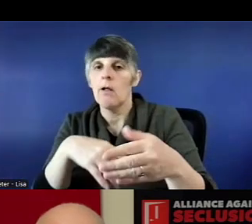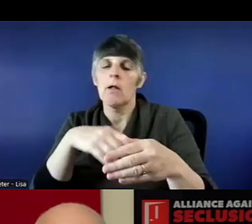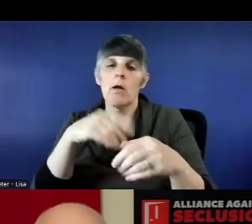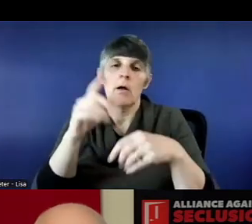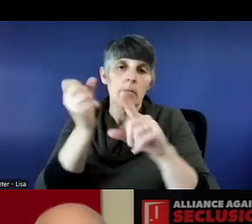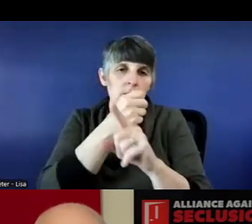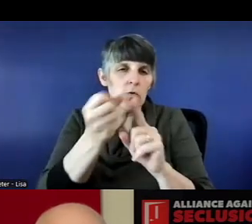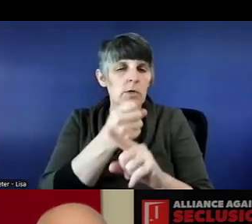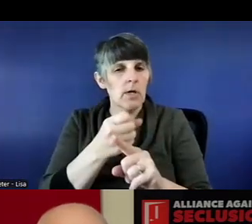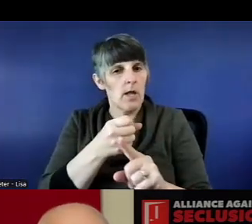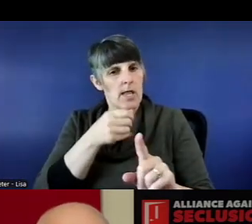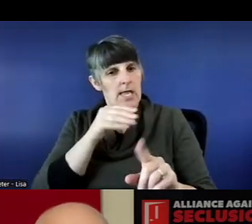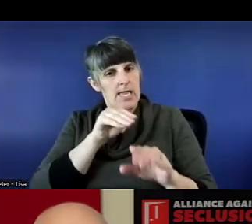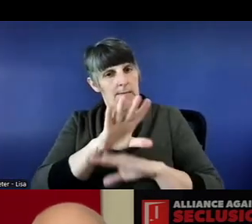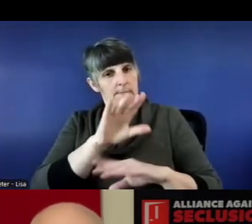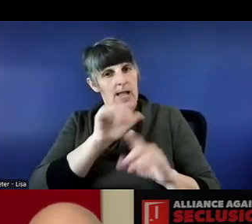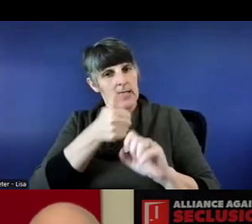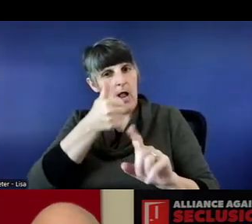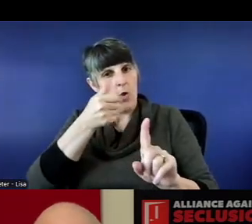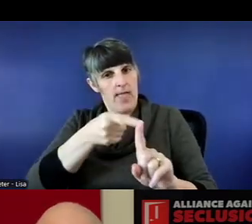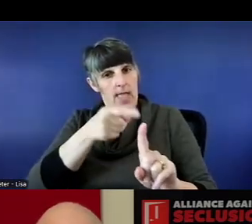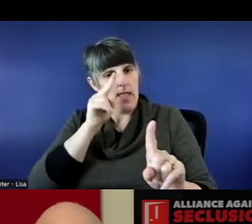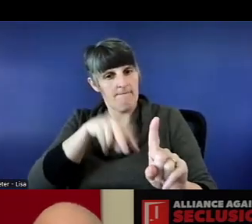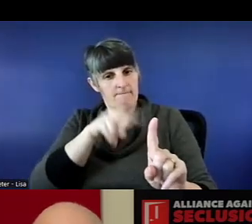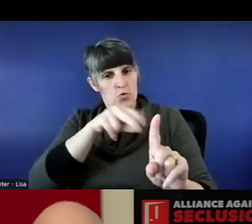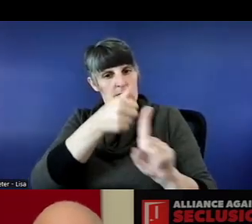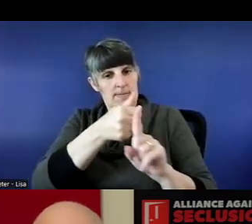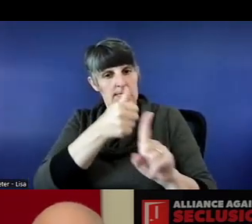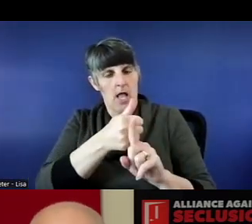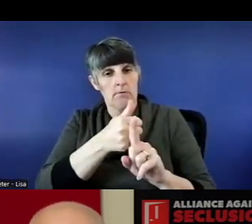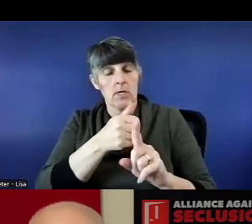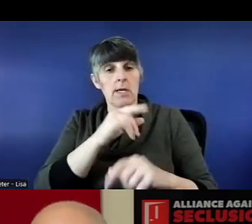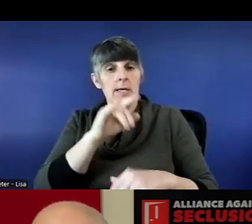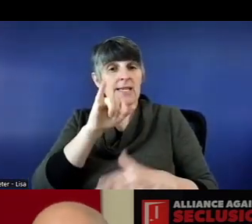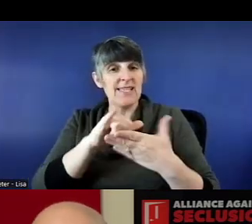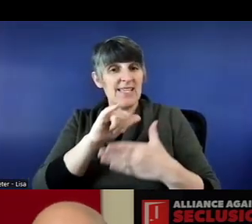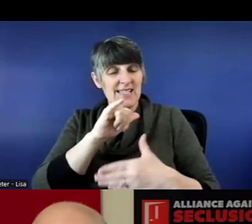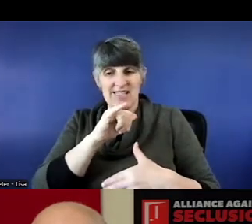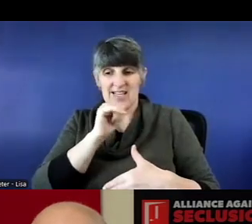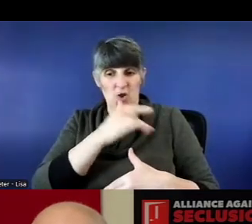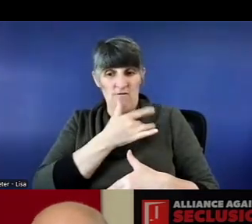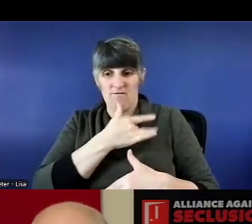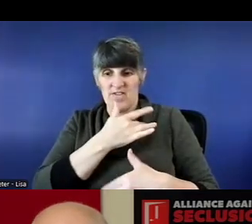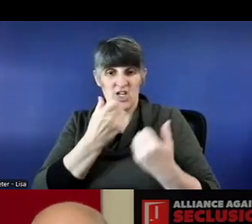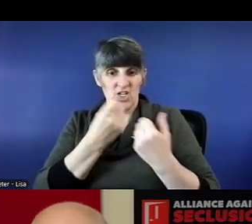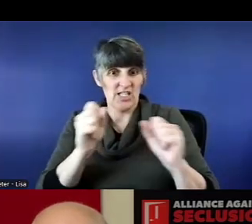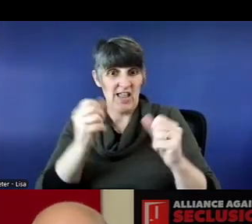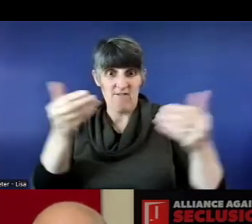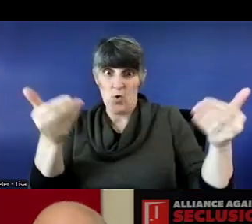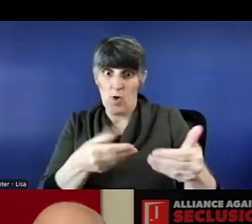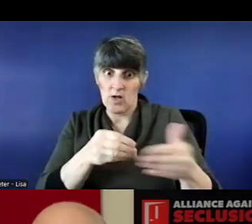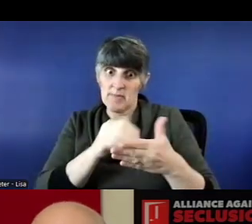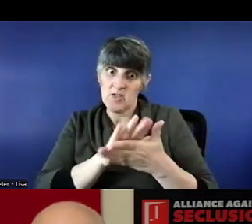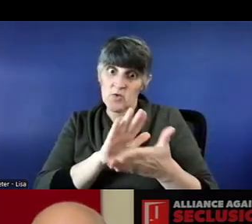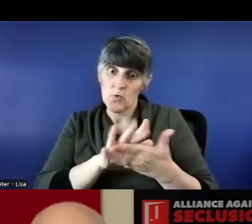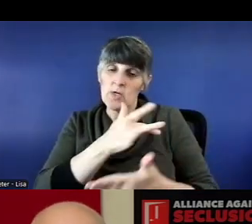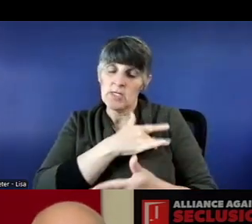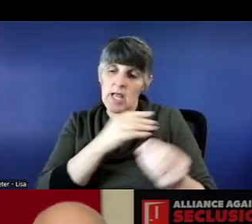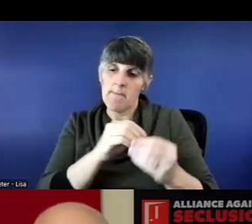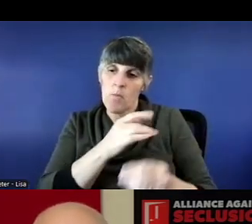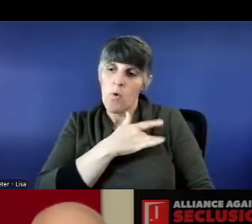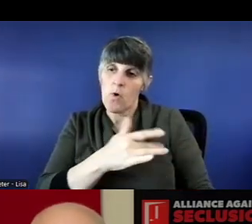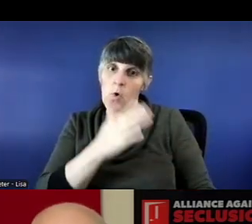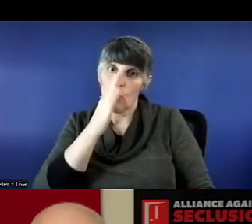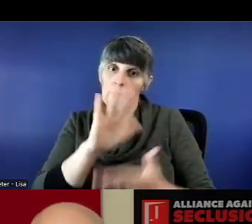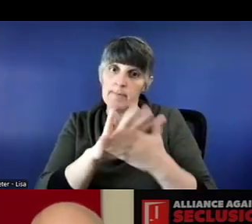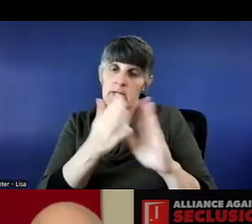affects how they see themselves, how they think about themselves. Kids that don't feel safe and welcomed in school are more likely to